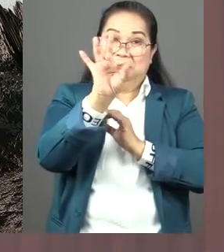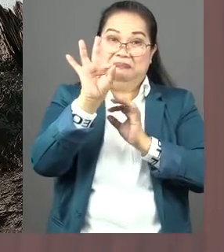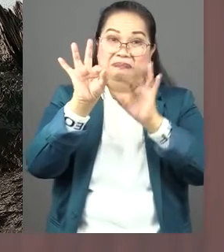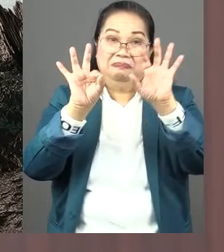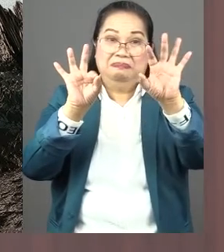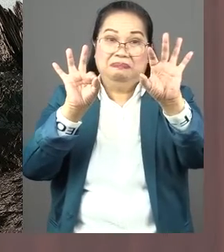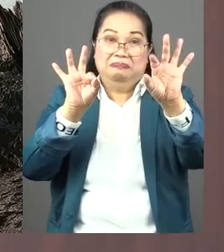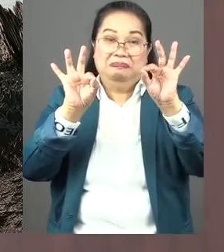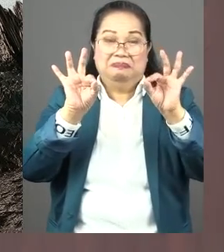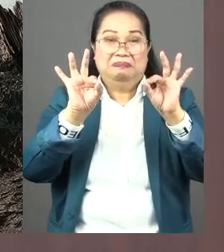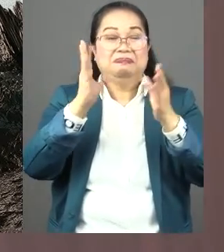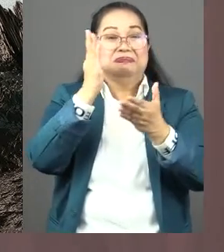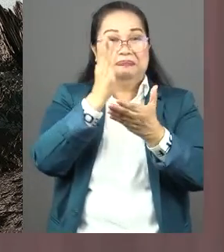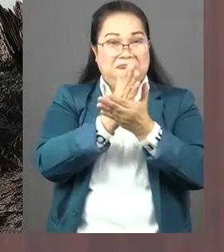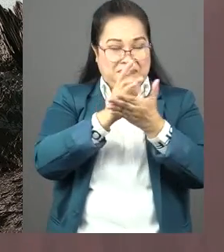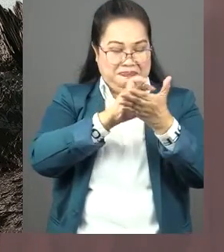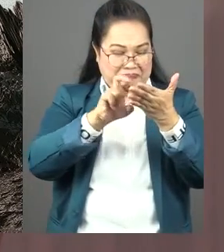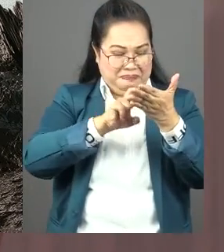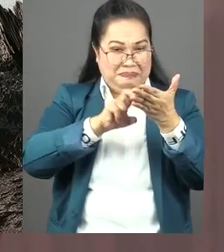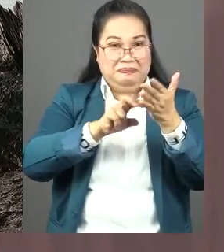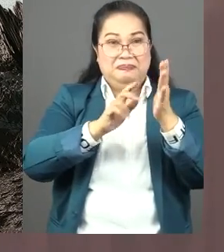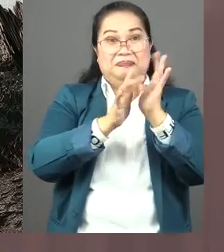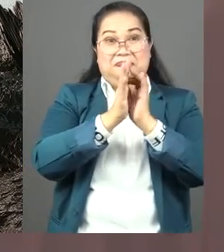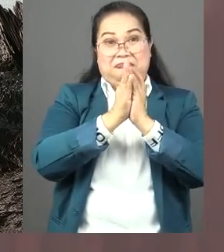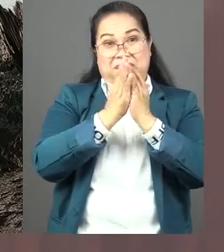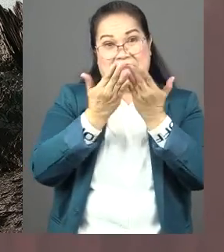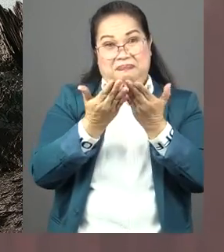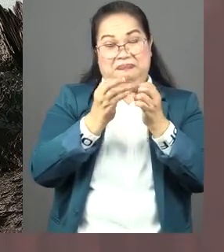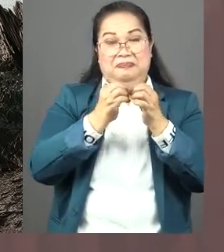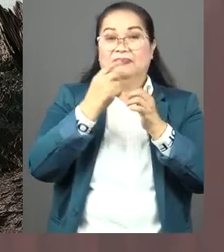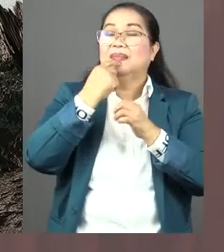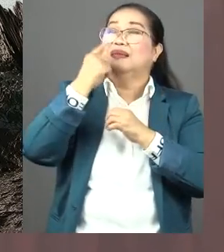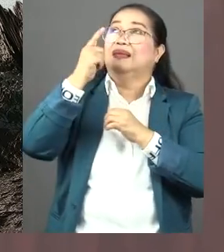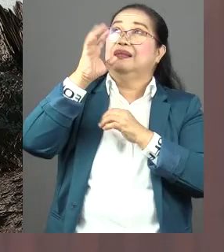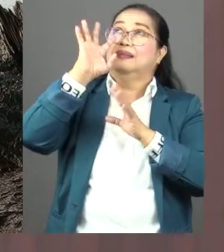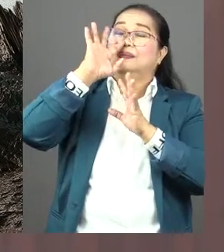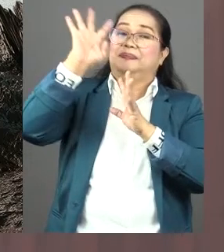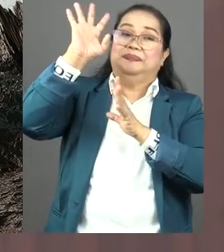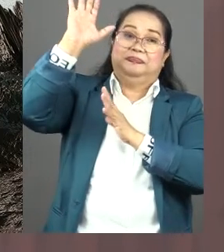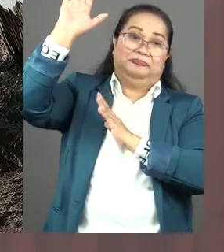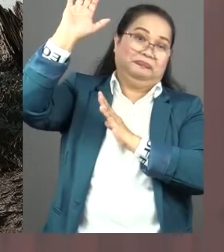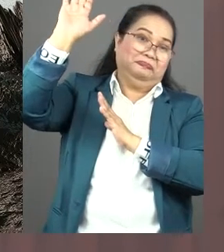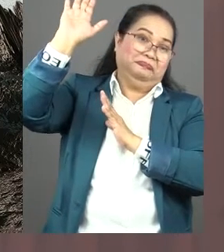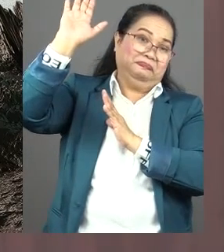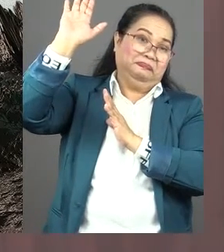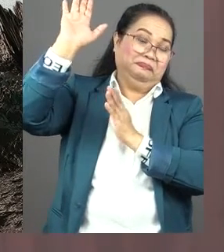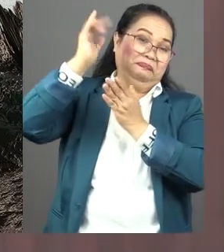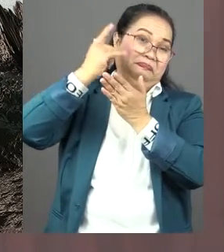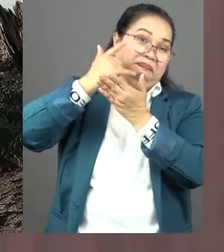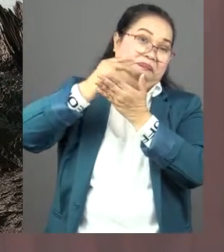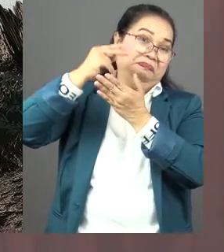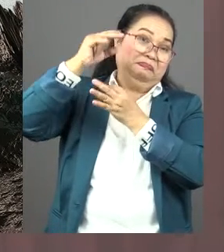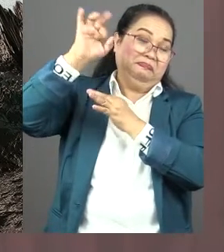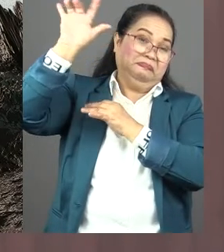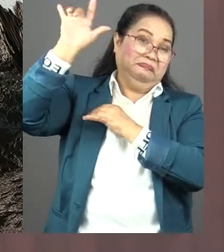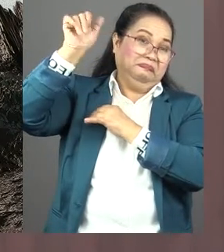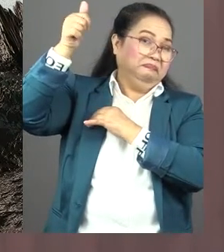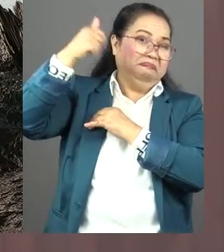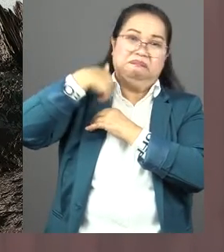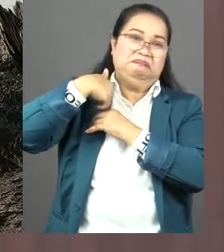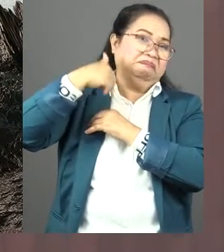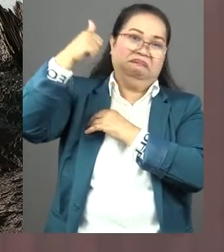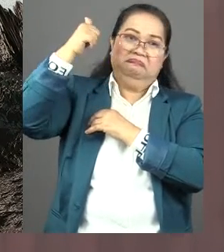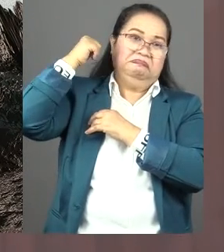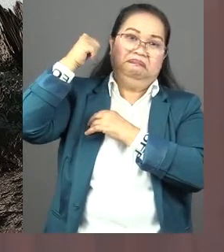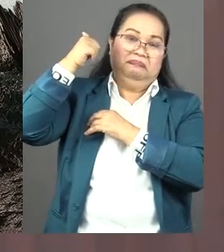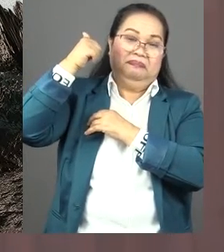or they simply stop reading the Word of God, or simply tell the Holy Spirit, not that one, I'm not going to do that.